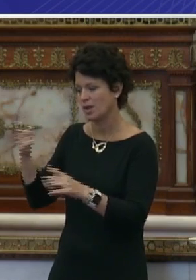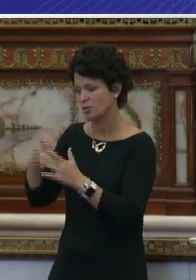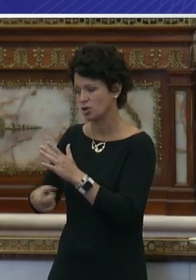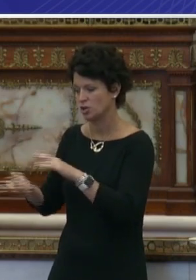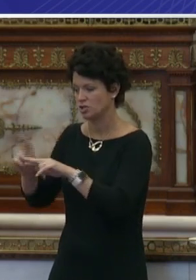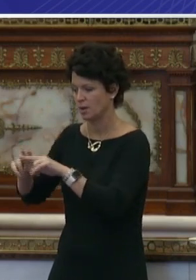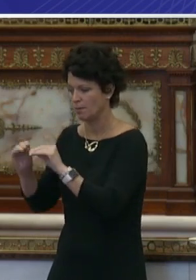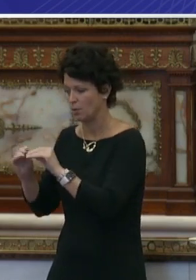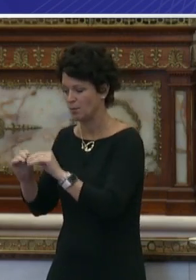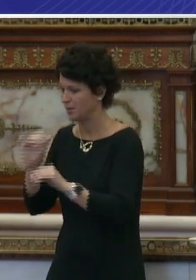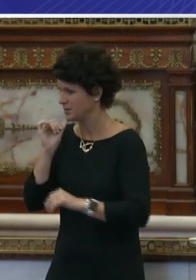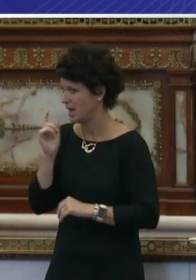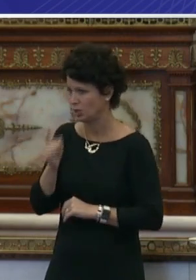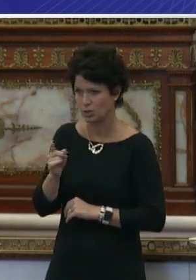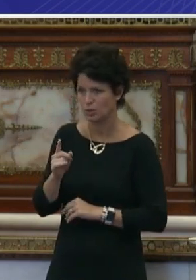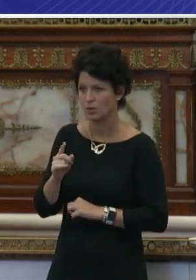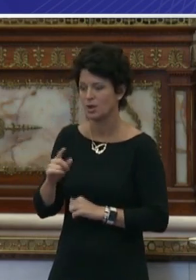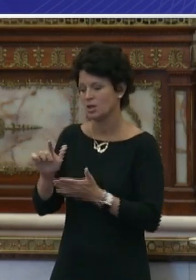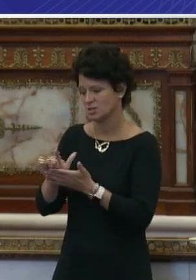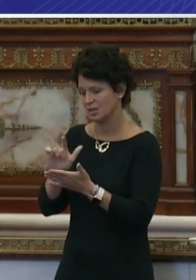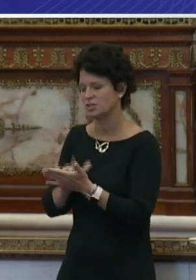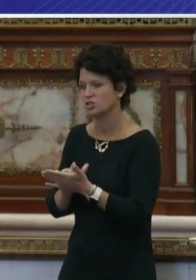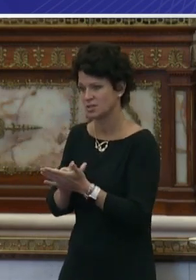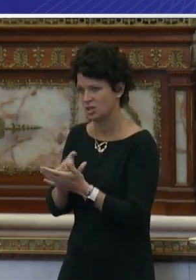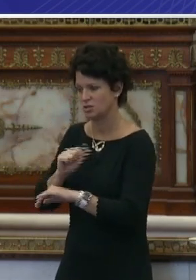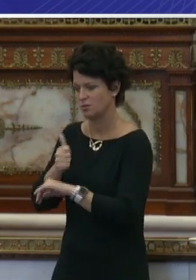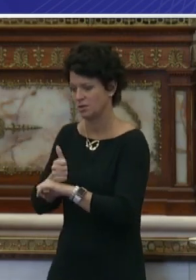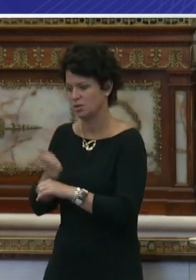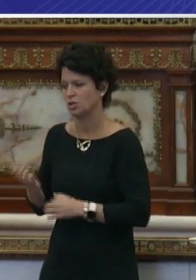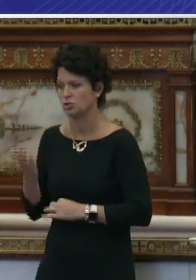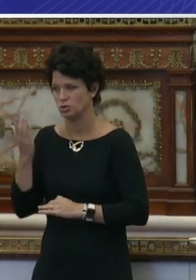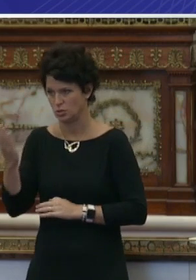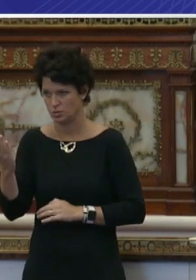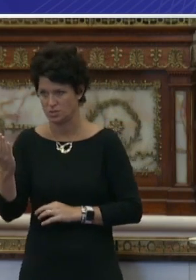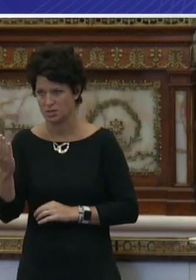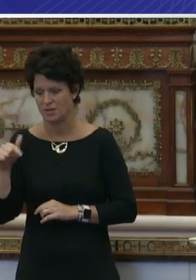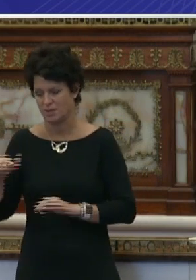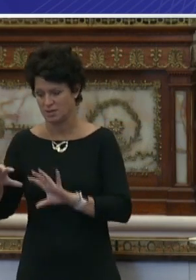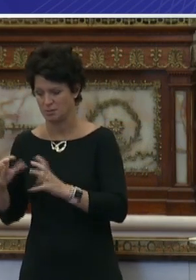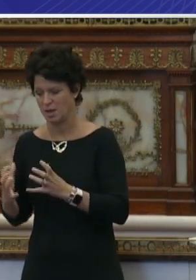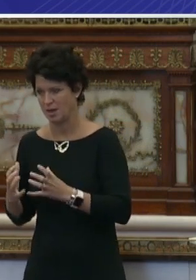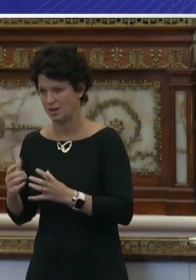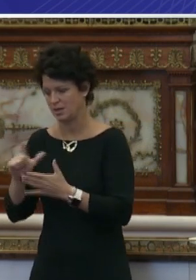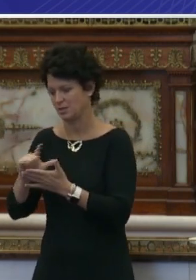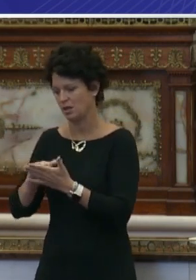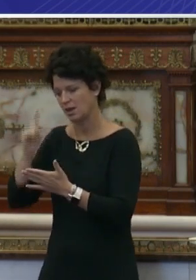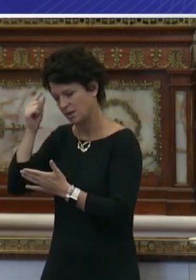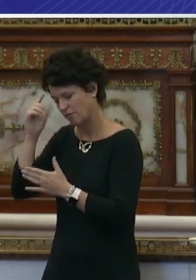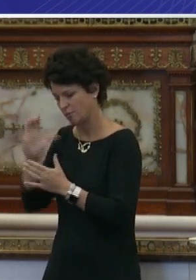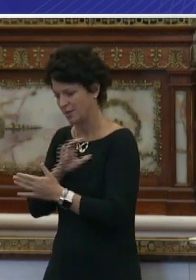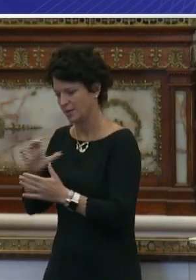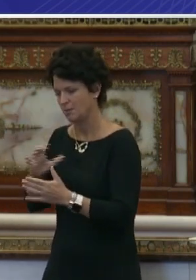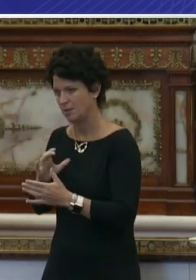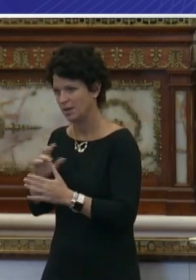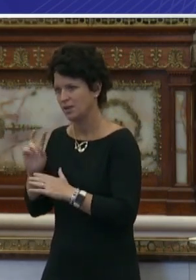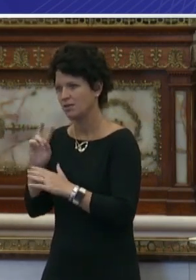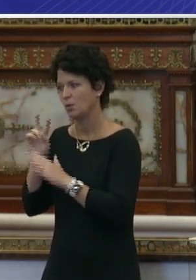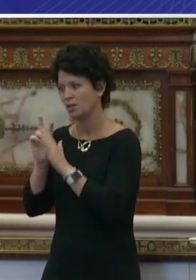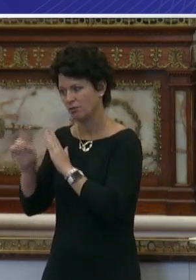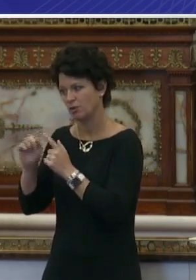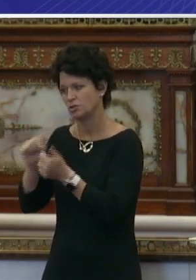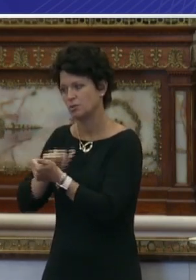fees when that actually was not the case. So it was legislation that was introduced in this body in the Law and Government Committee, which we look forward to